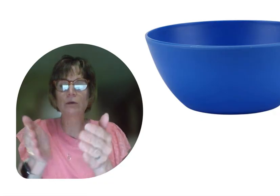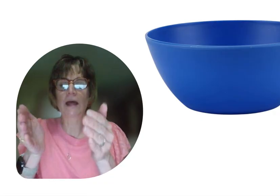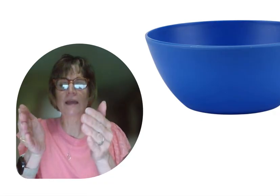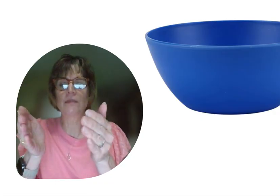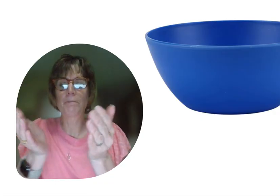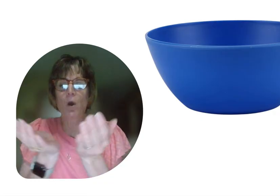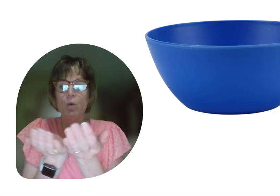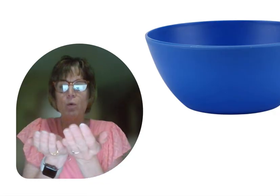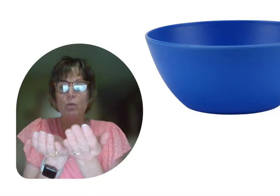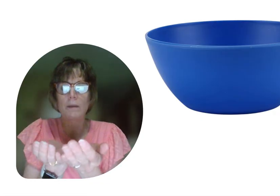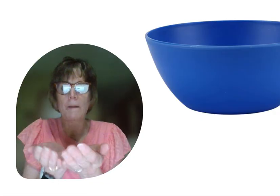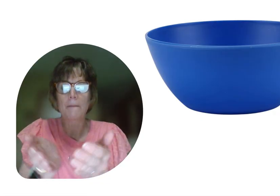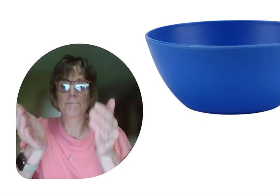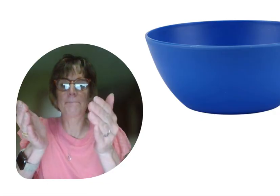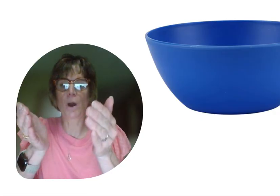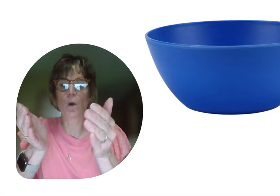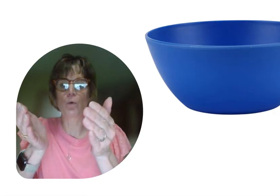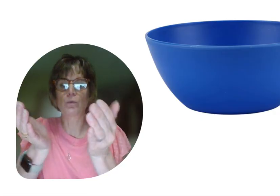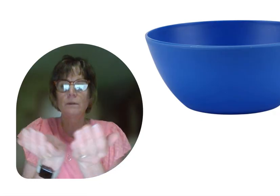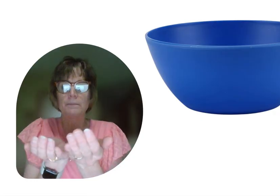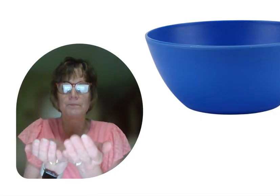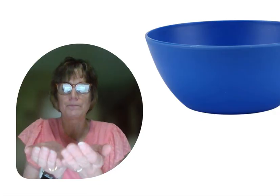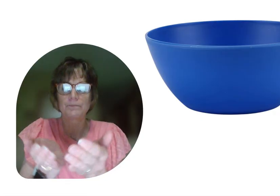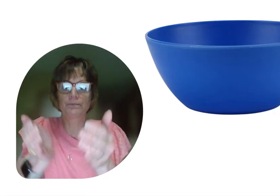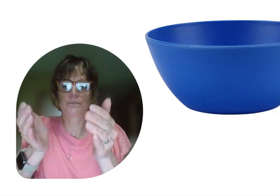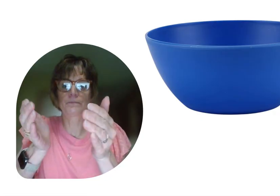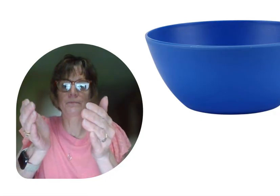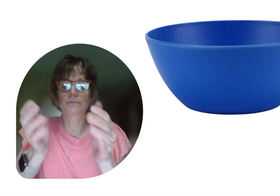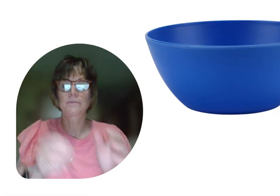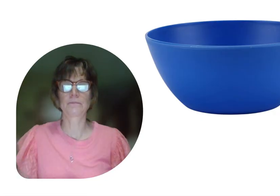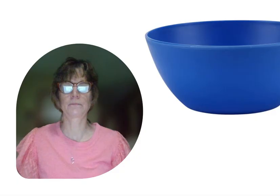to outline the bowl. Bowl.